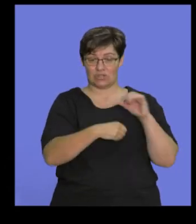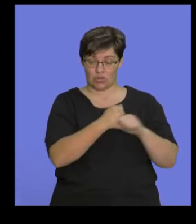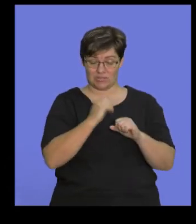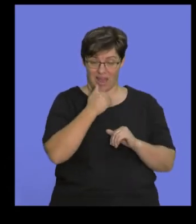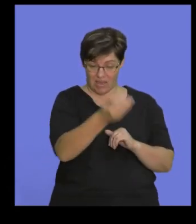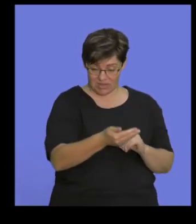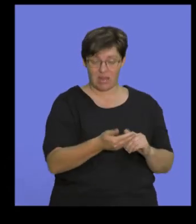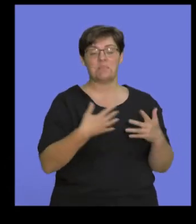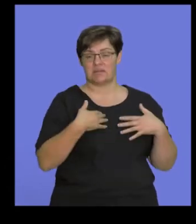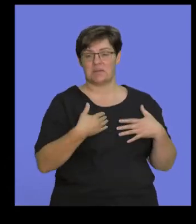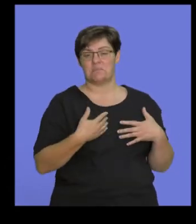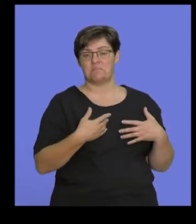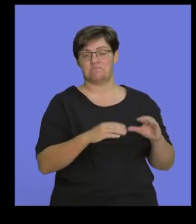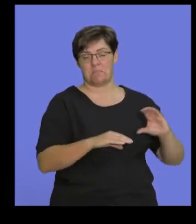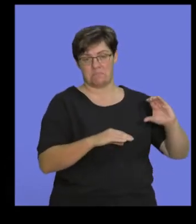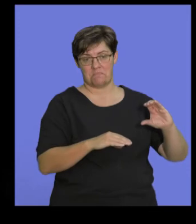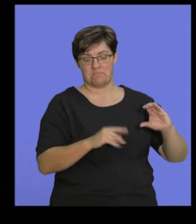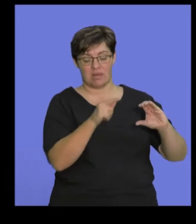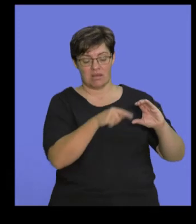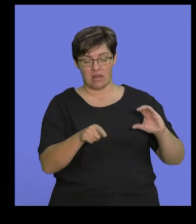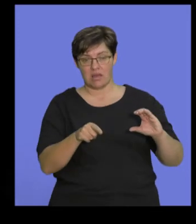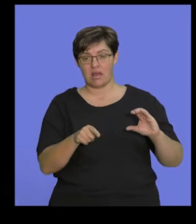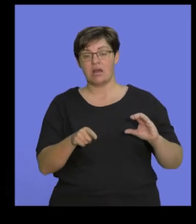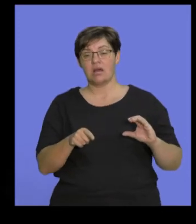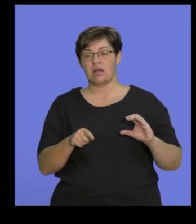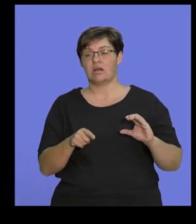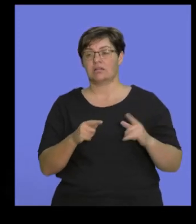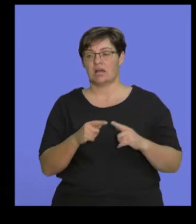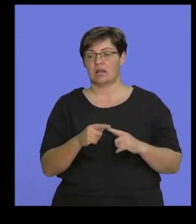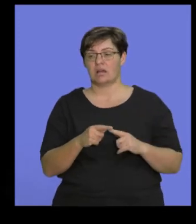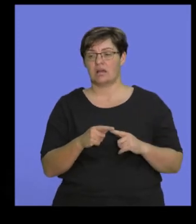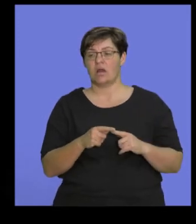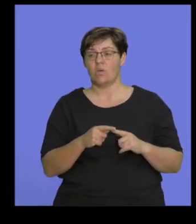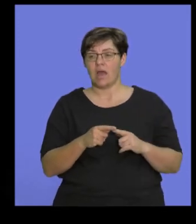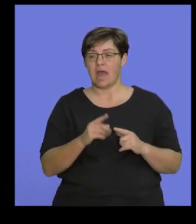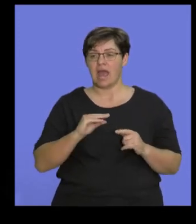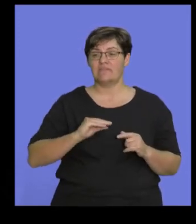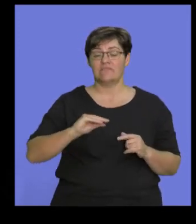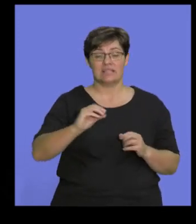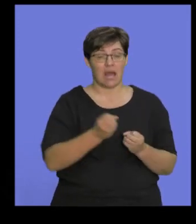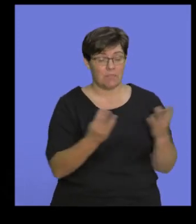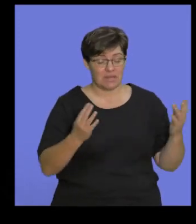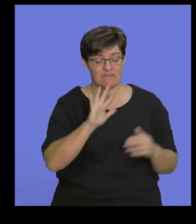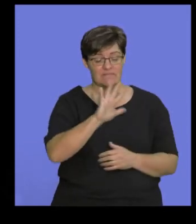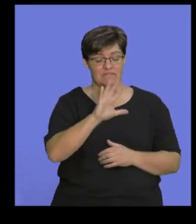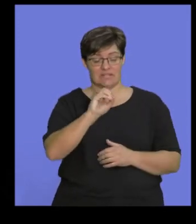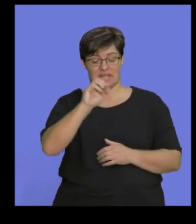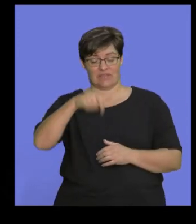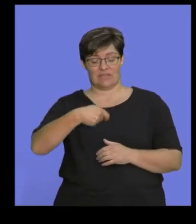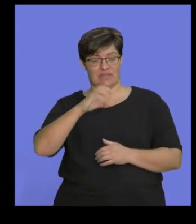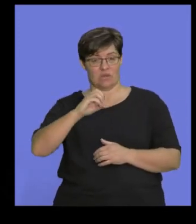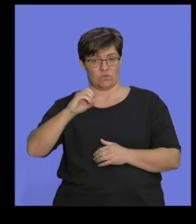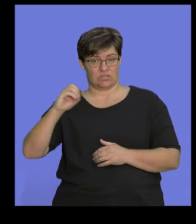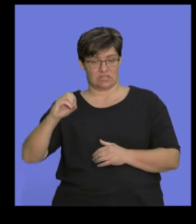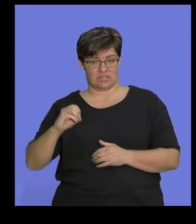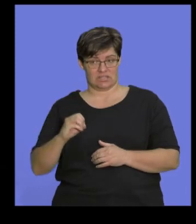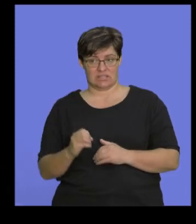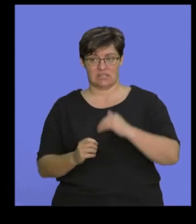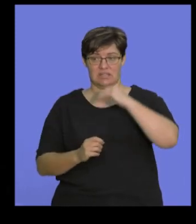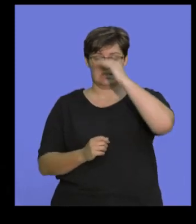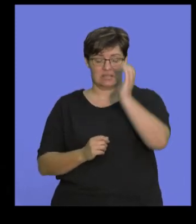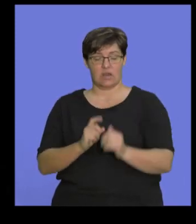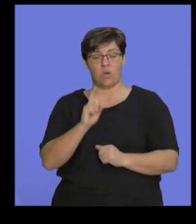And Lebu actually invested 50,000. And this was at an interest of I,